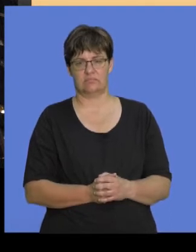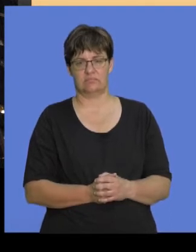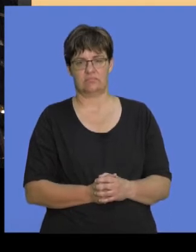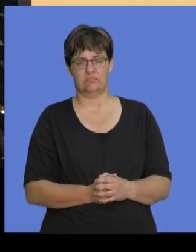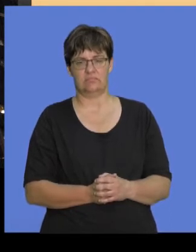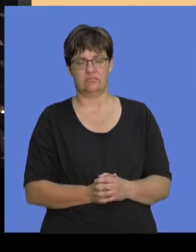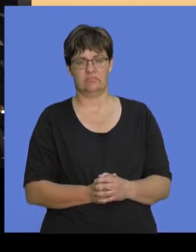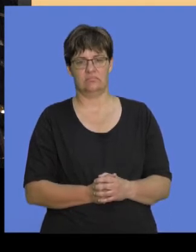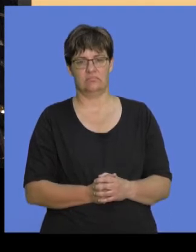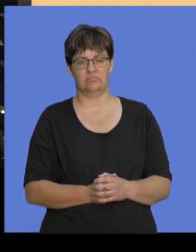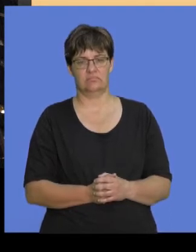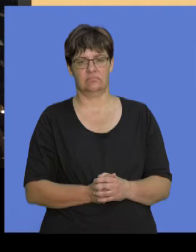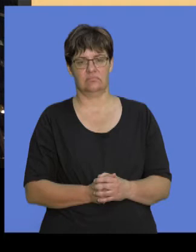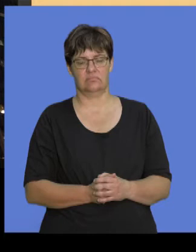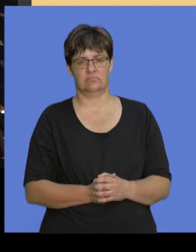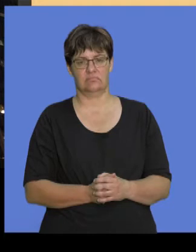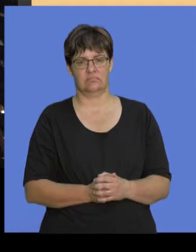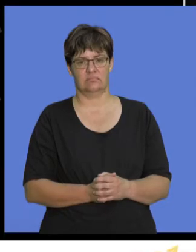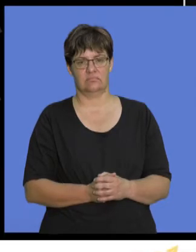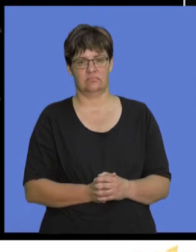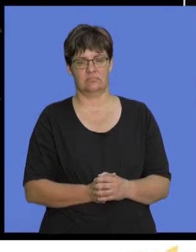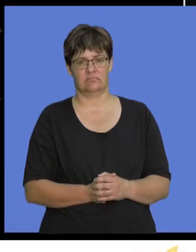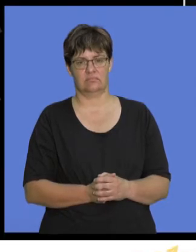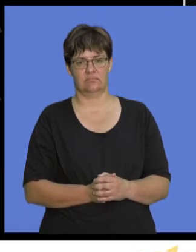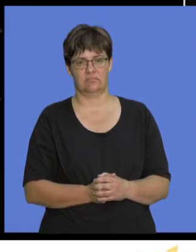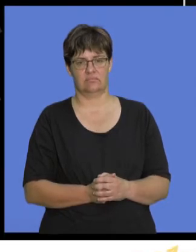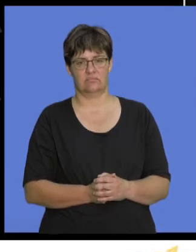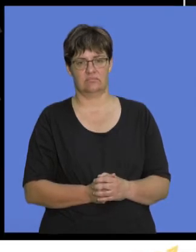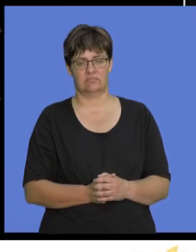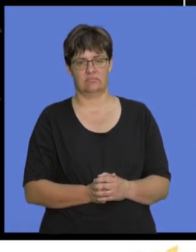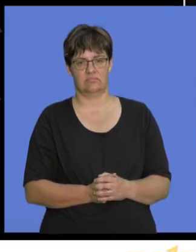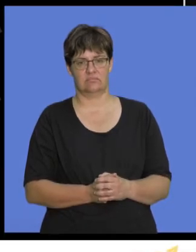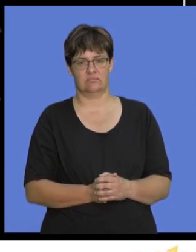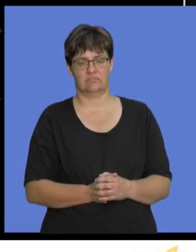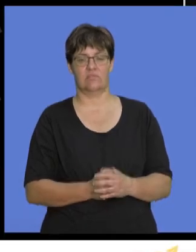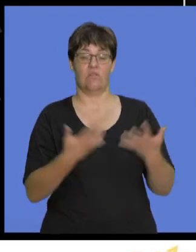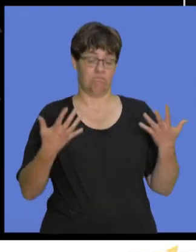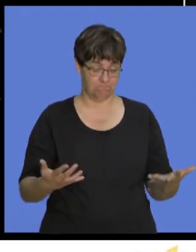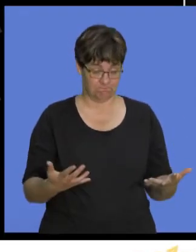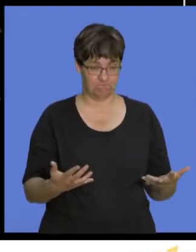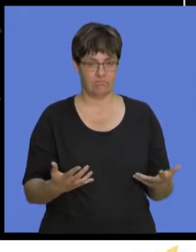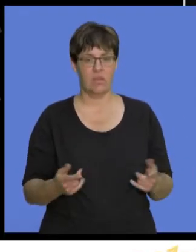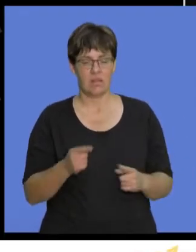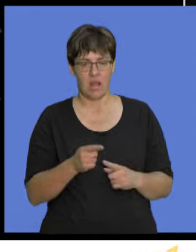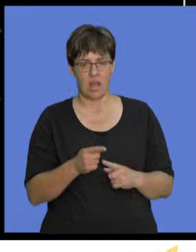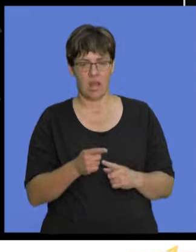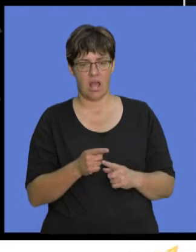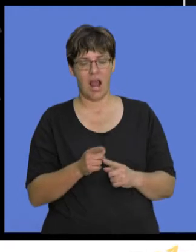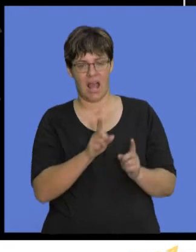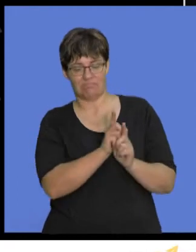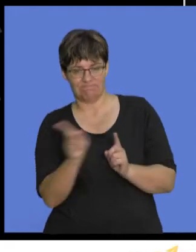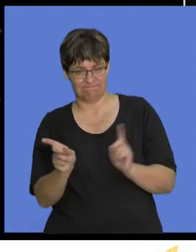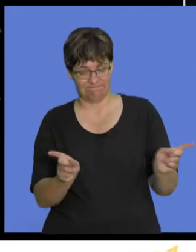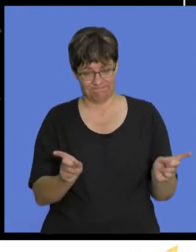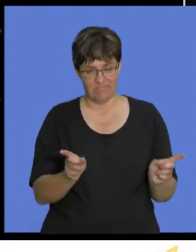Okay. On your count? Okay, 3 to enable 1. Right. Now, this